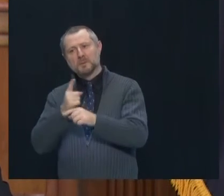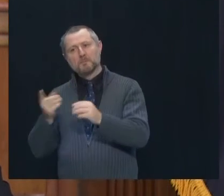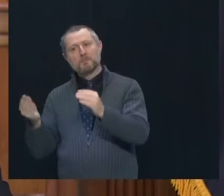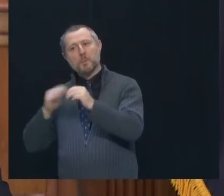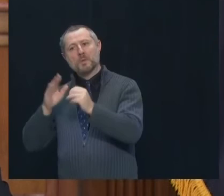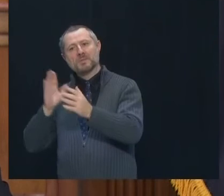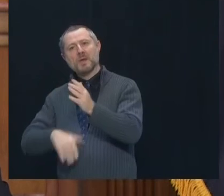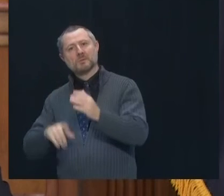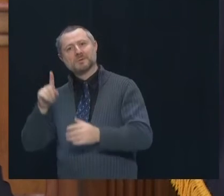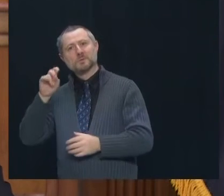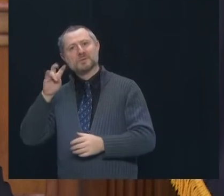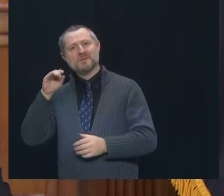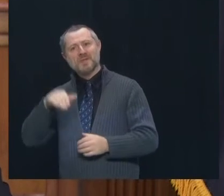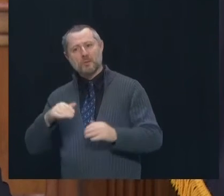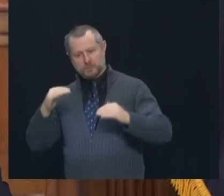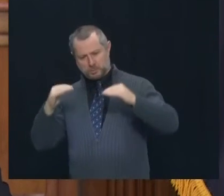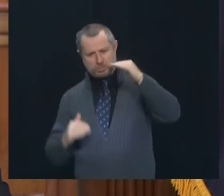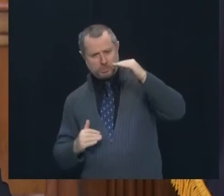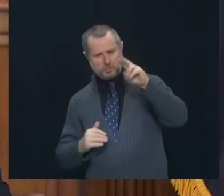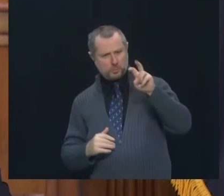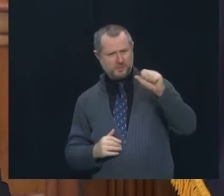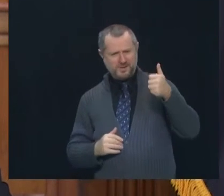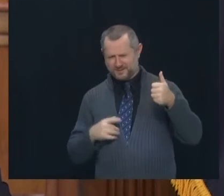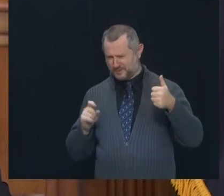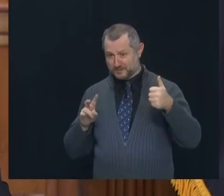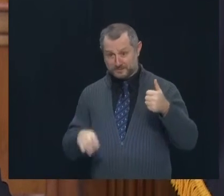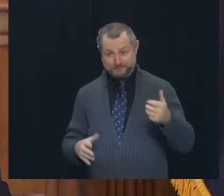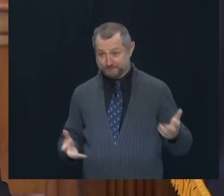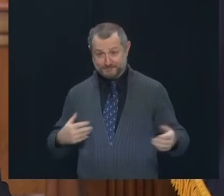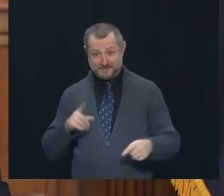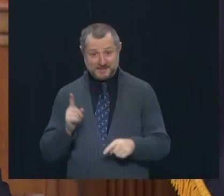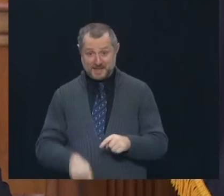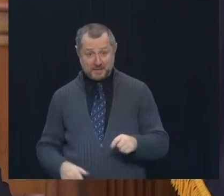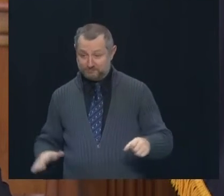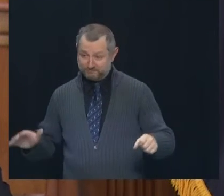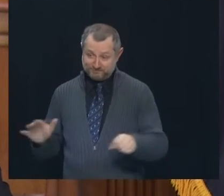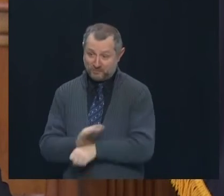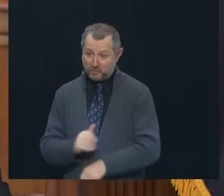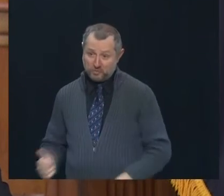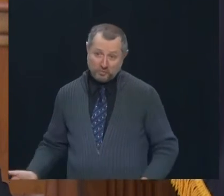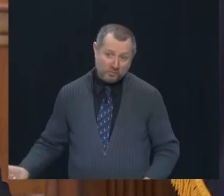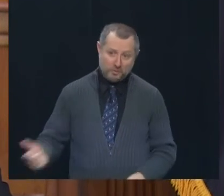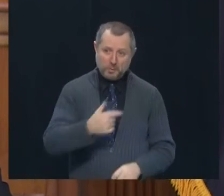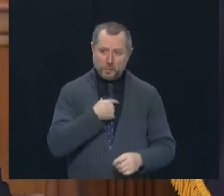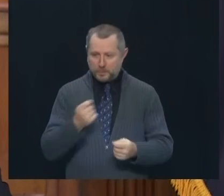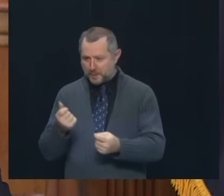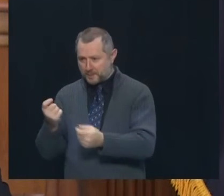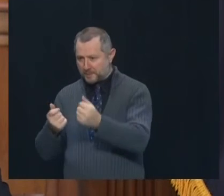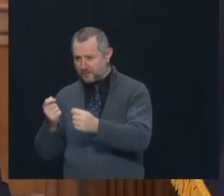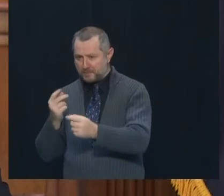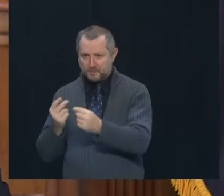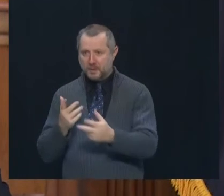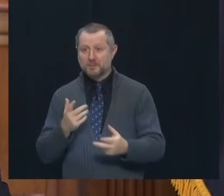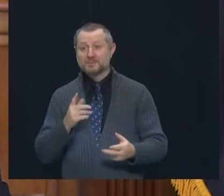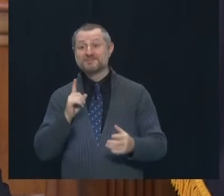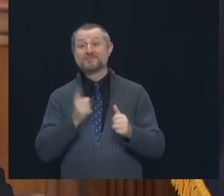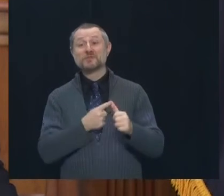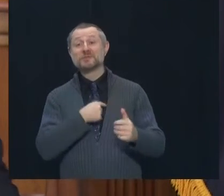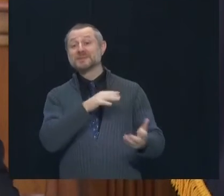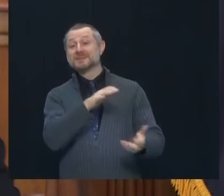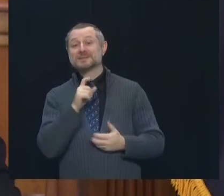Yes, guess, but- so you won't get to that, you won't complete that in the first